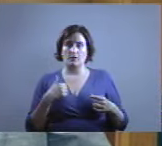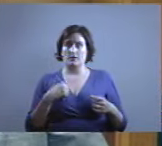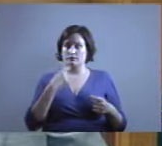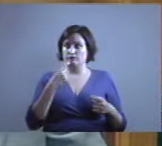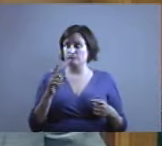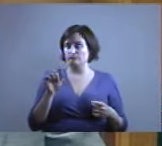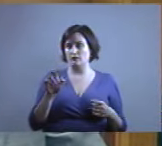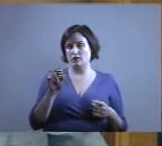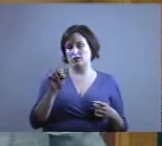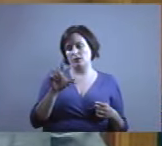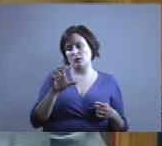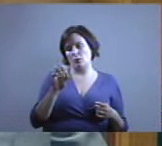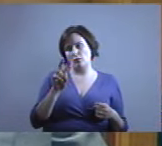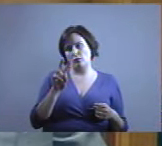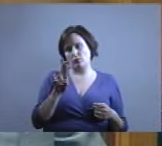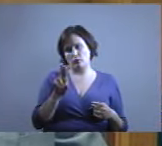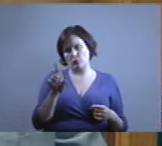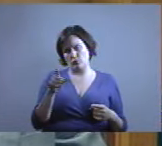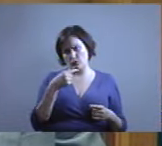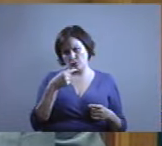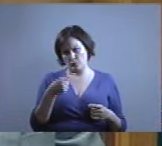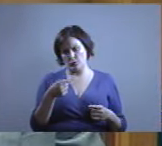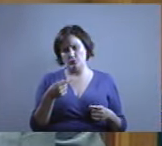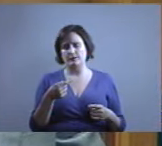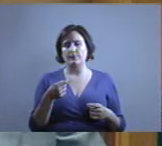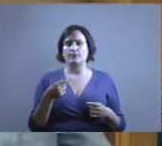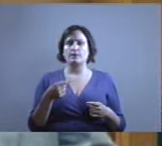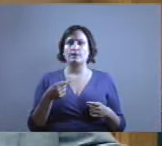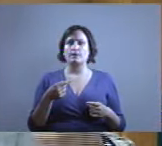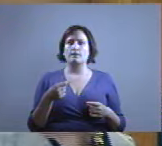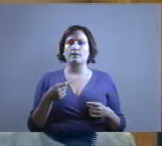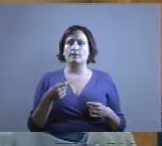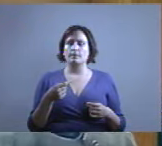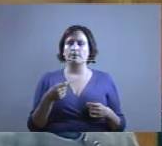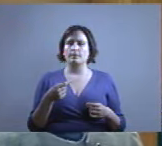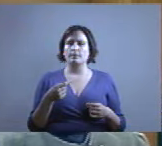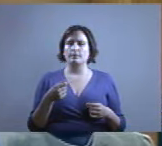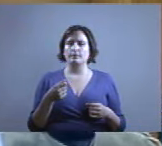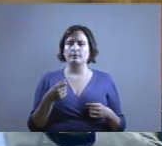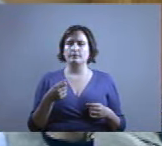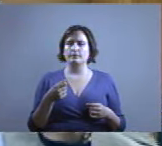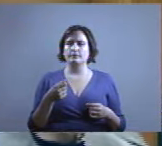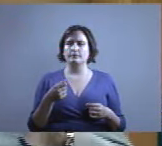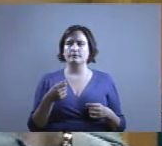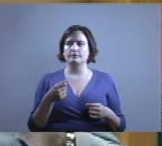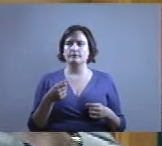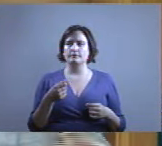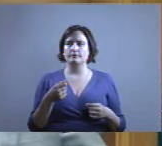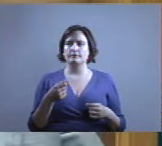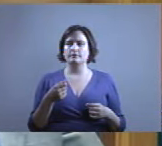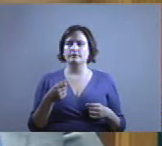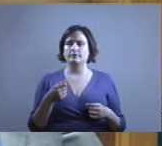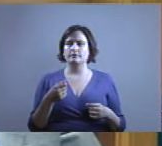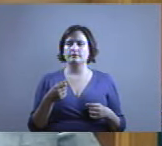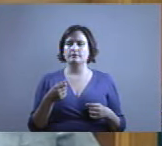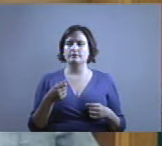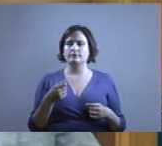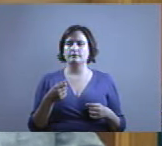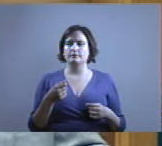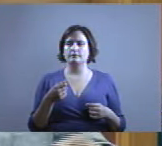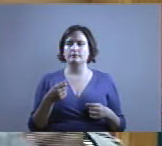uma uhluliwe induku ivumeni inkatha. Ngoba Speaker esifuna ukucacisa